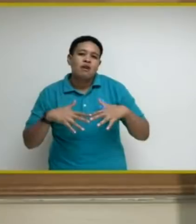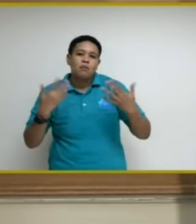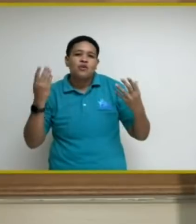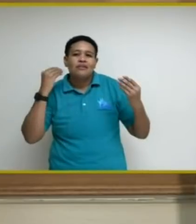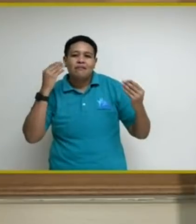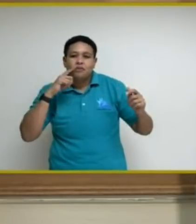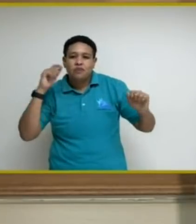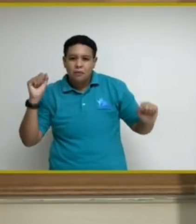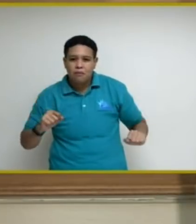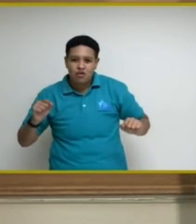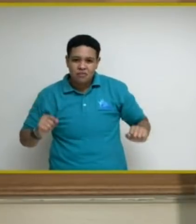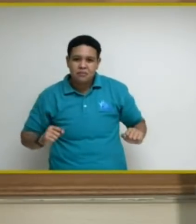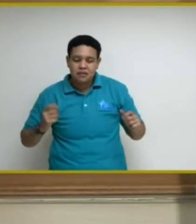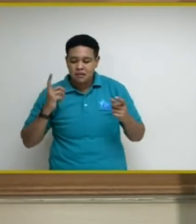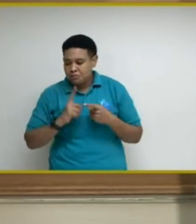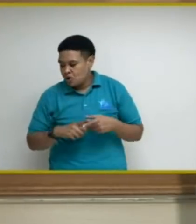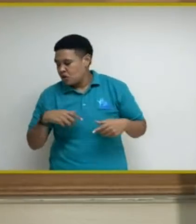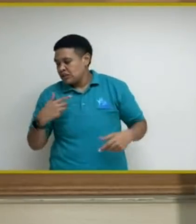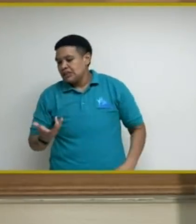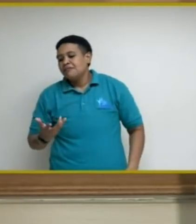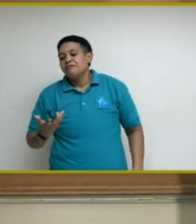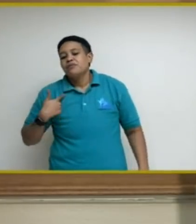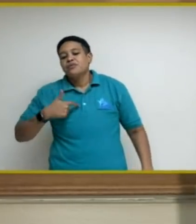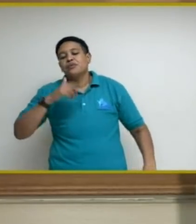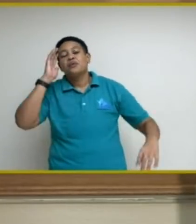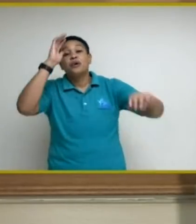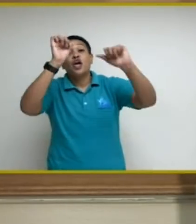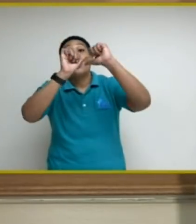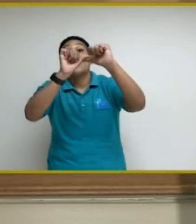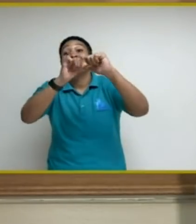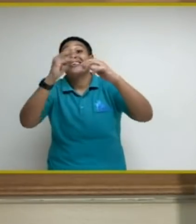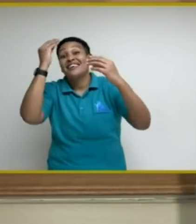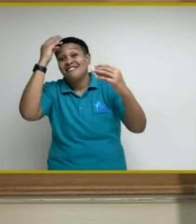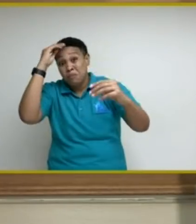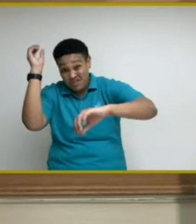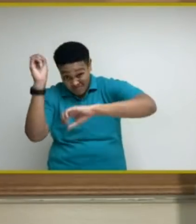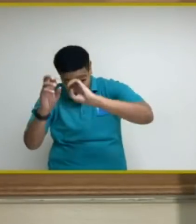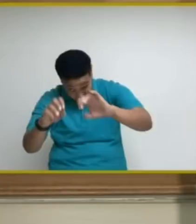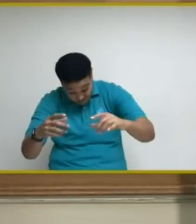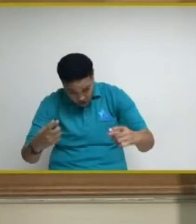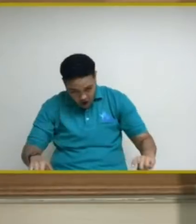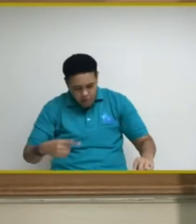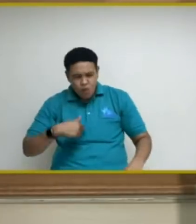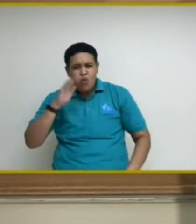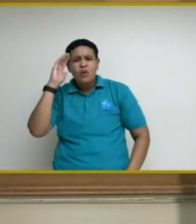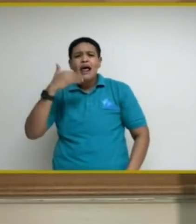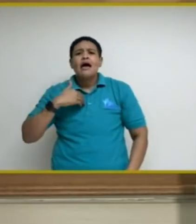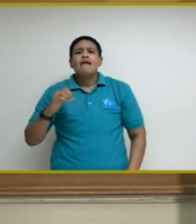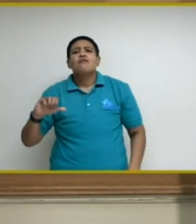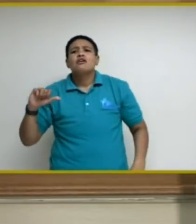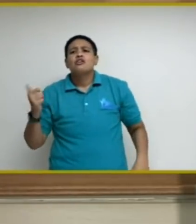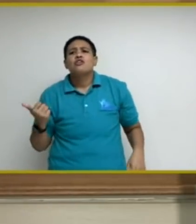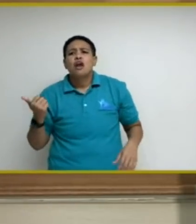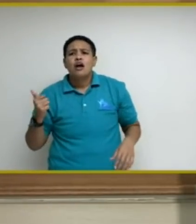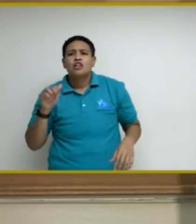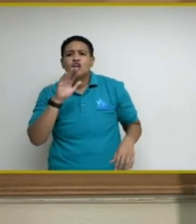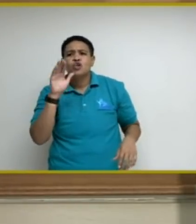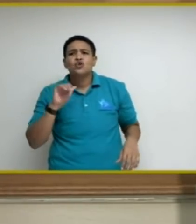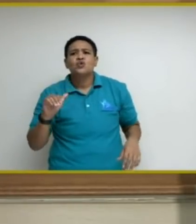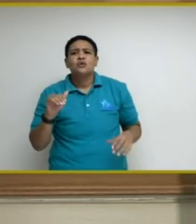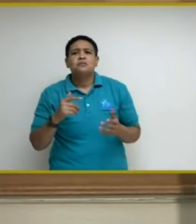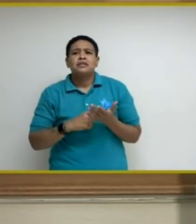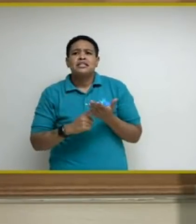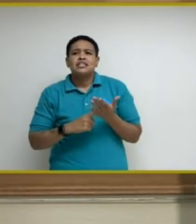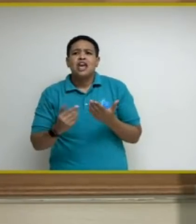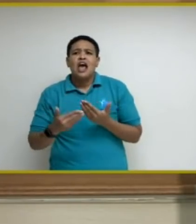possible. And we will continue to keep you informed. We're going to be having another Zoom discussion